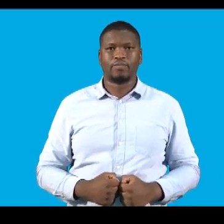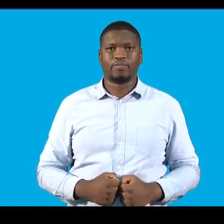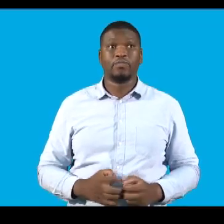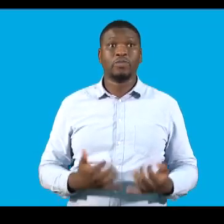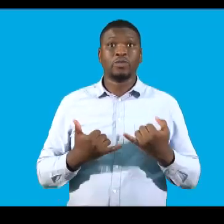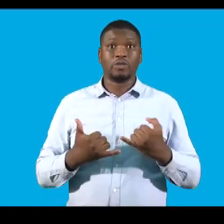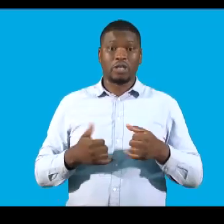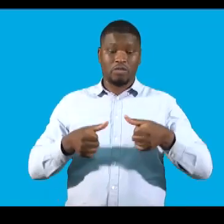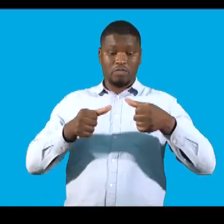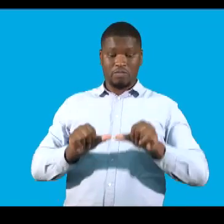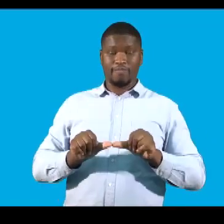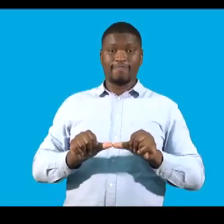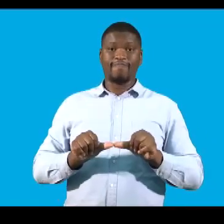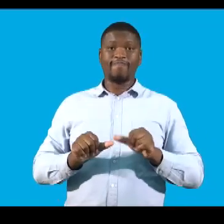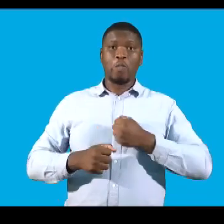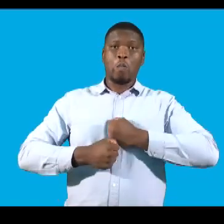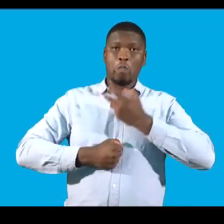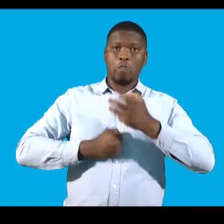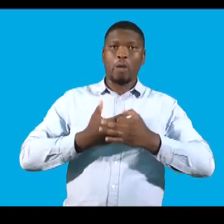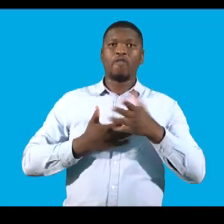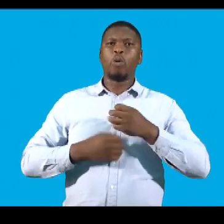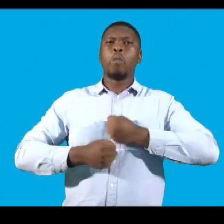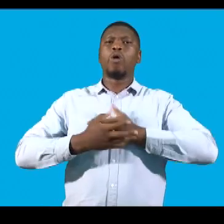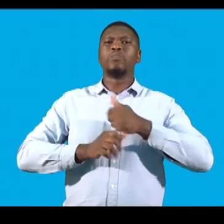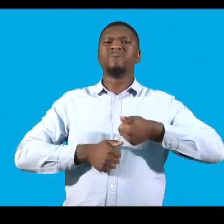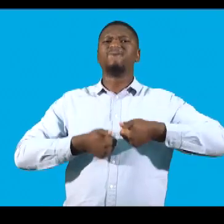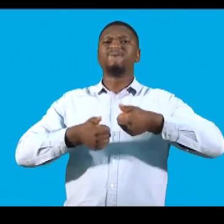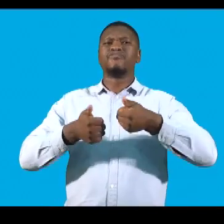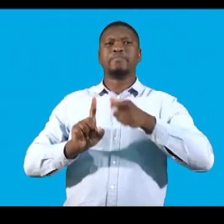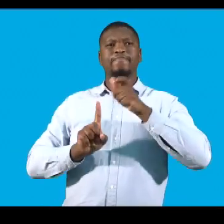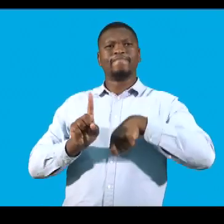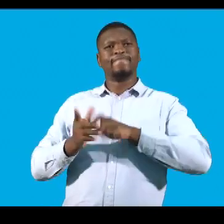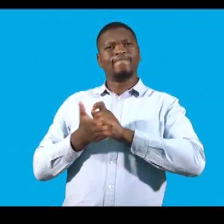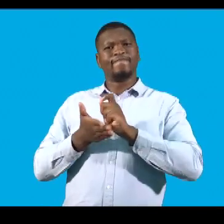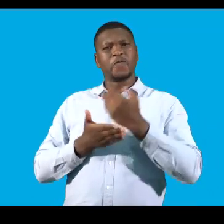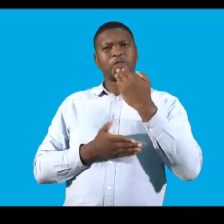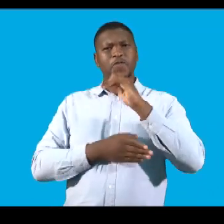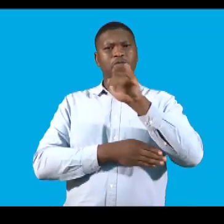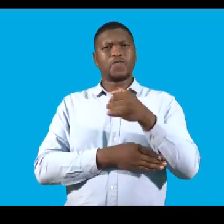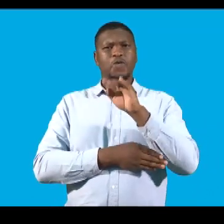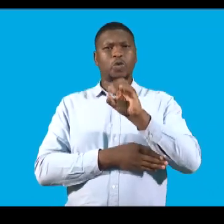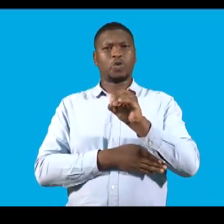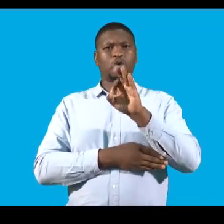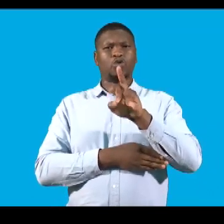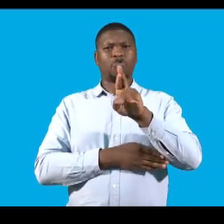Now, let's look at our next poem, the Poem of Return by Geoffrey Rocha.